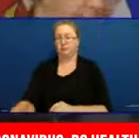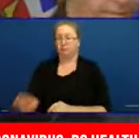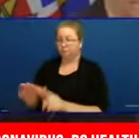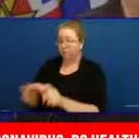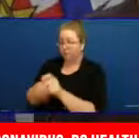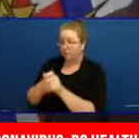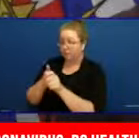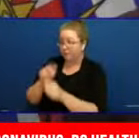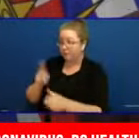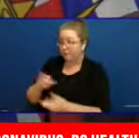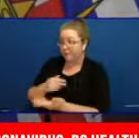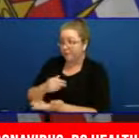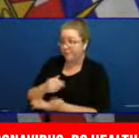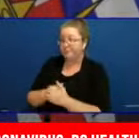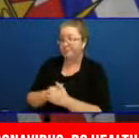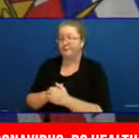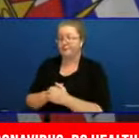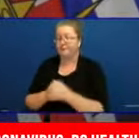Richard, do you have a follow-up?